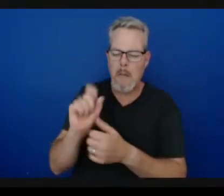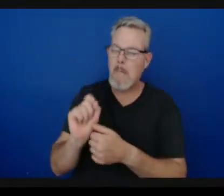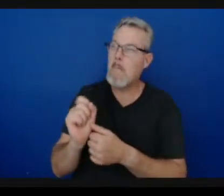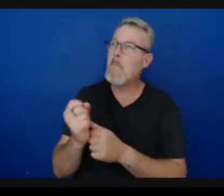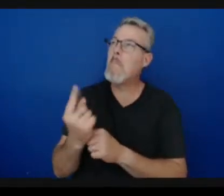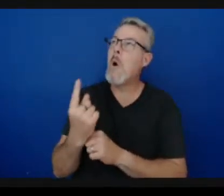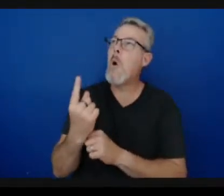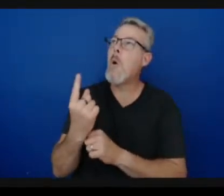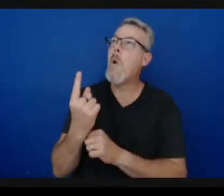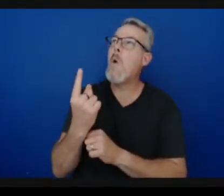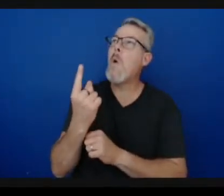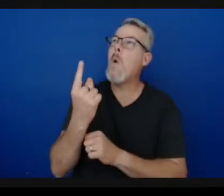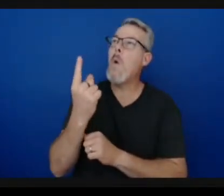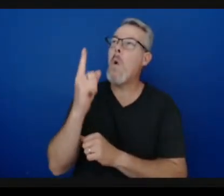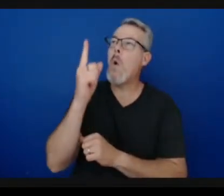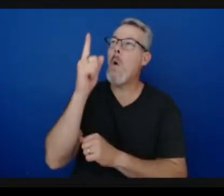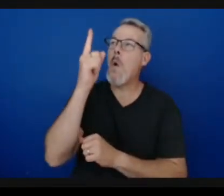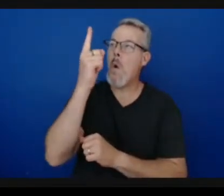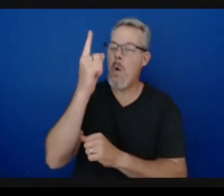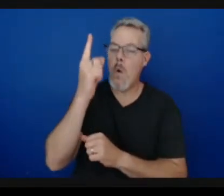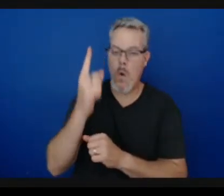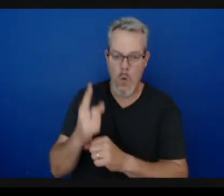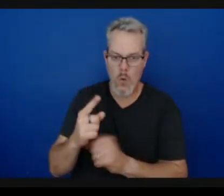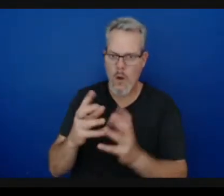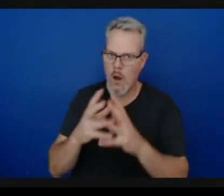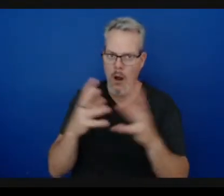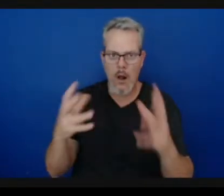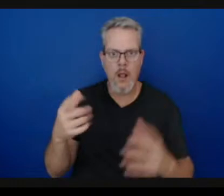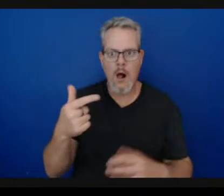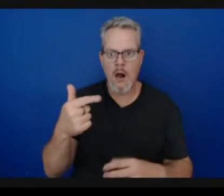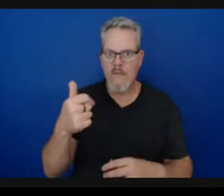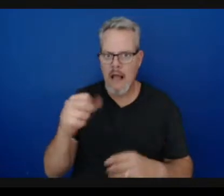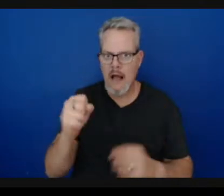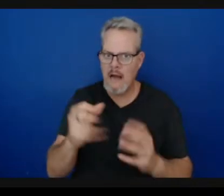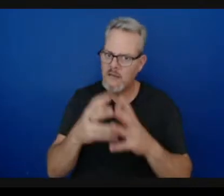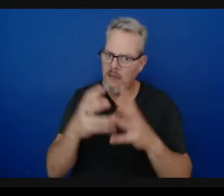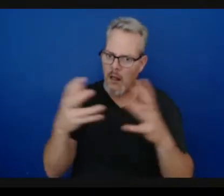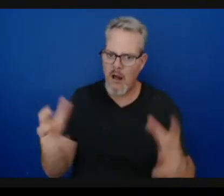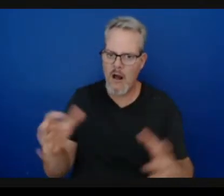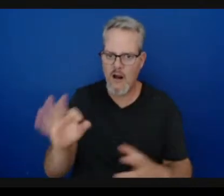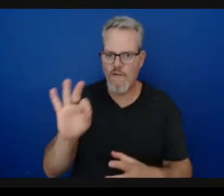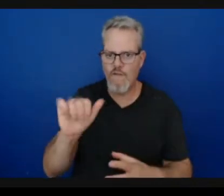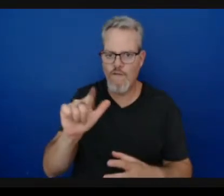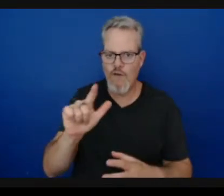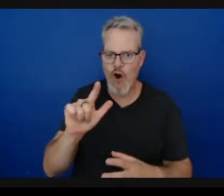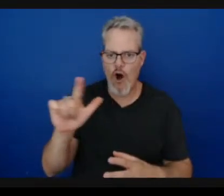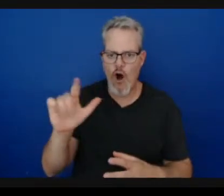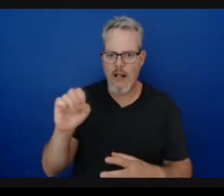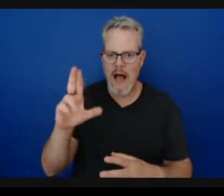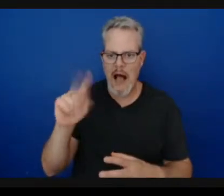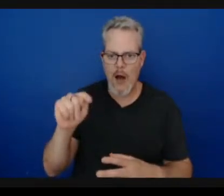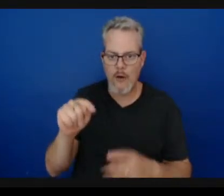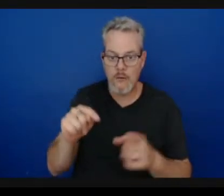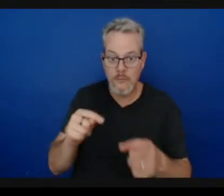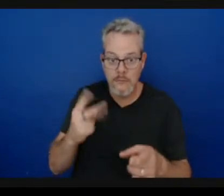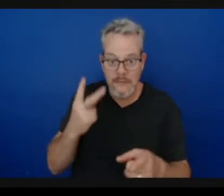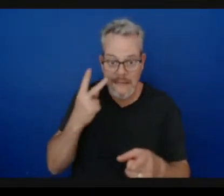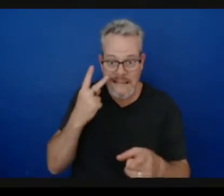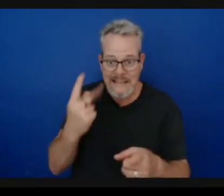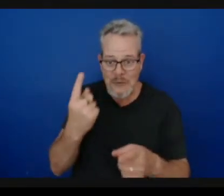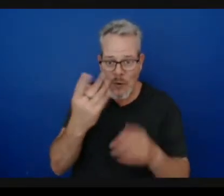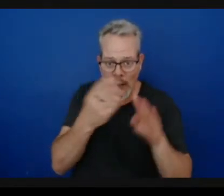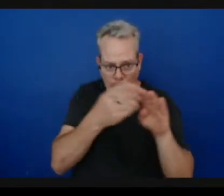fountains, lots of gas, lots of fallout. This was a little pit crater that formed and collapsed underneath one of the